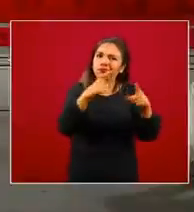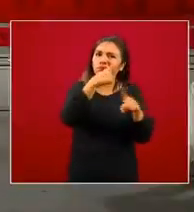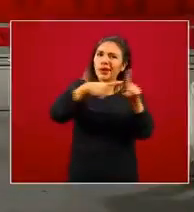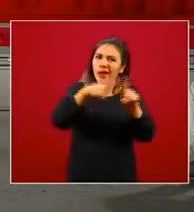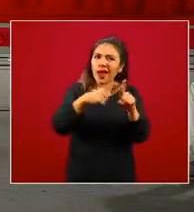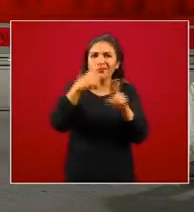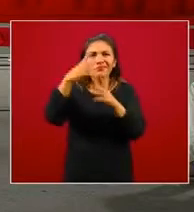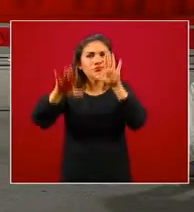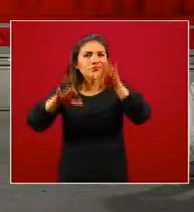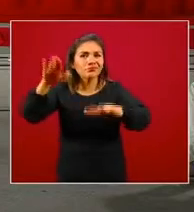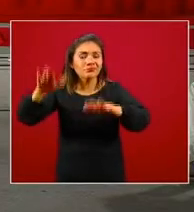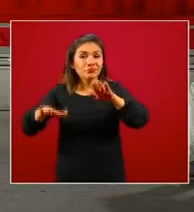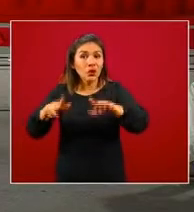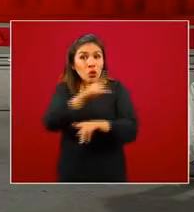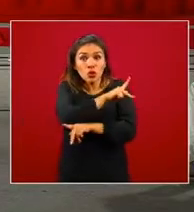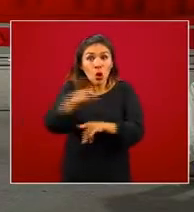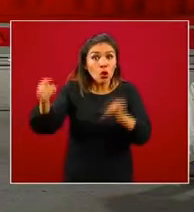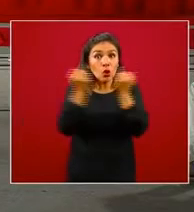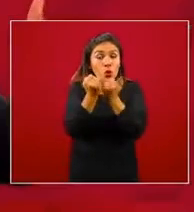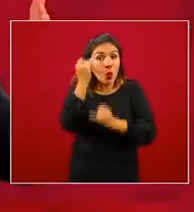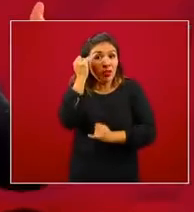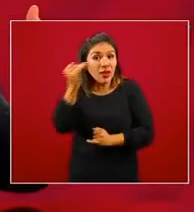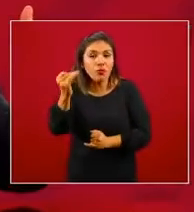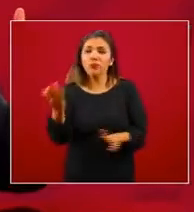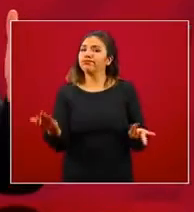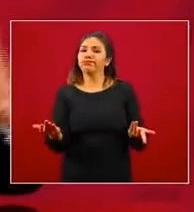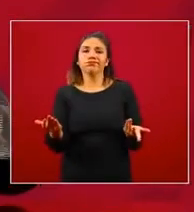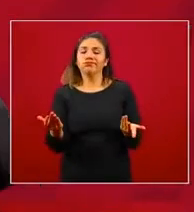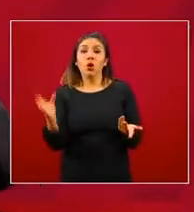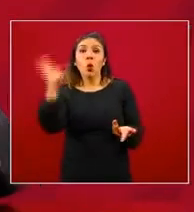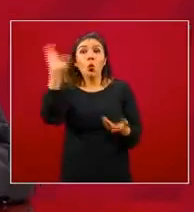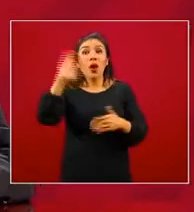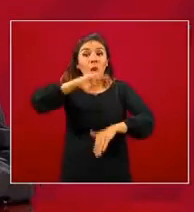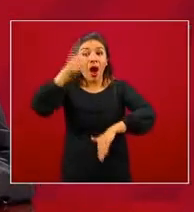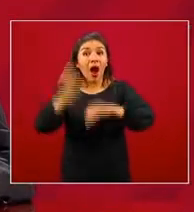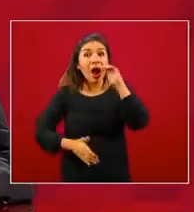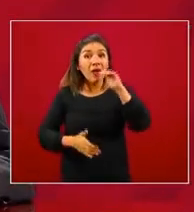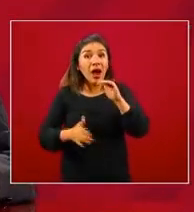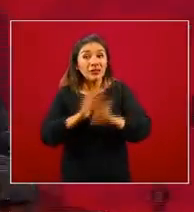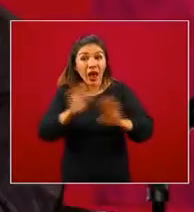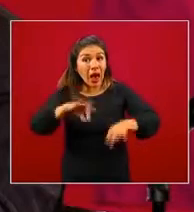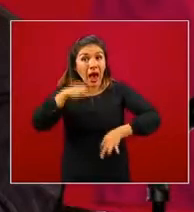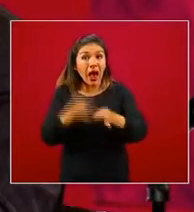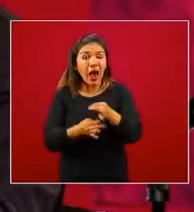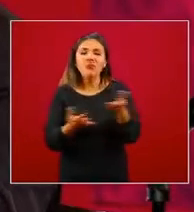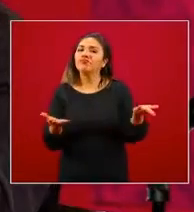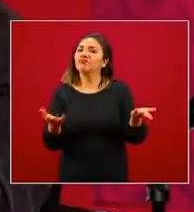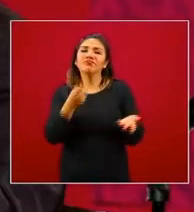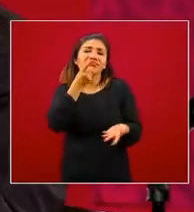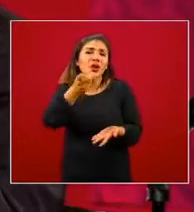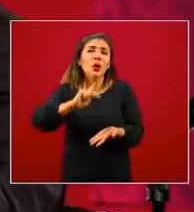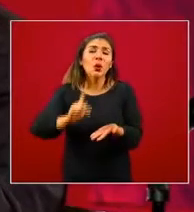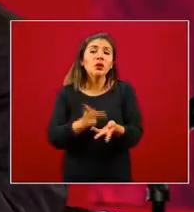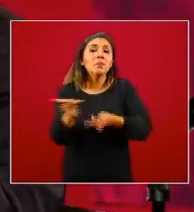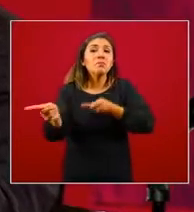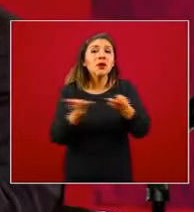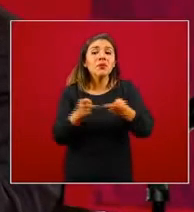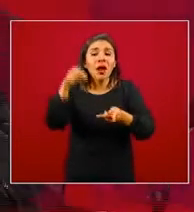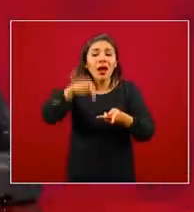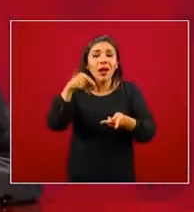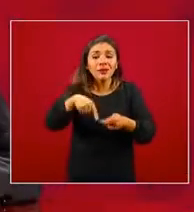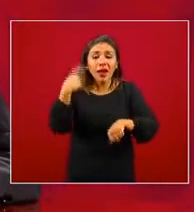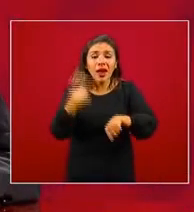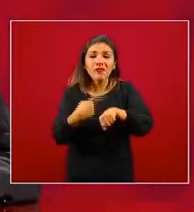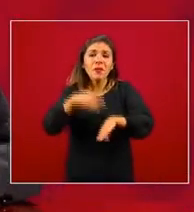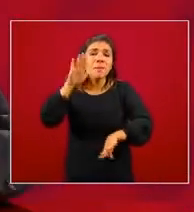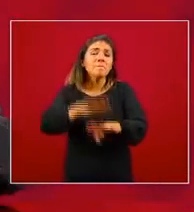Mexico. We have some states with lower transmission rates and other ones with higher transmission rates, and it's not synchronous. There's no